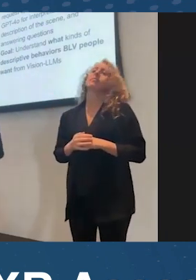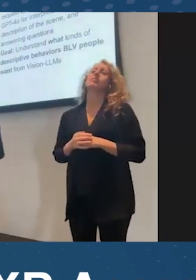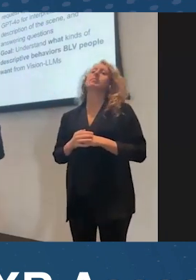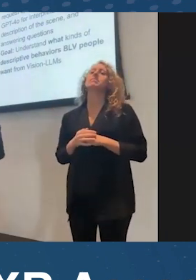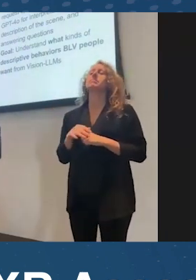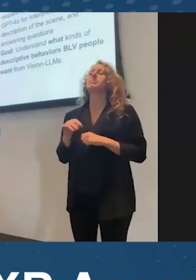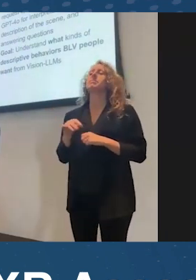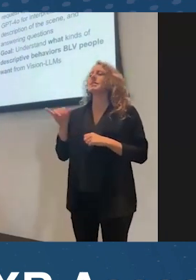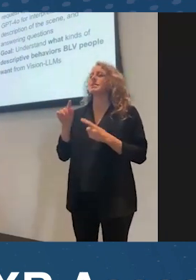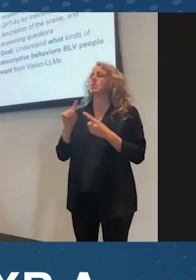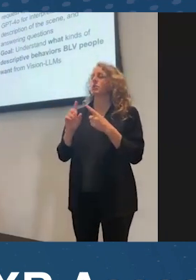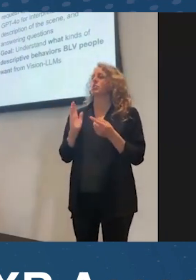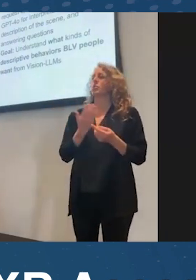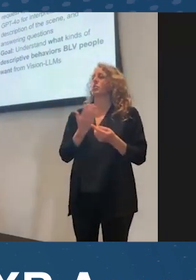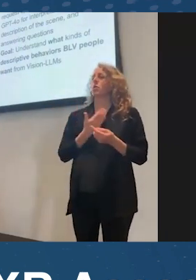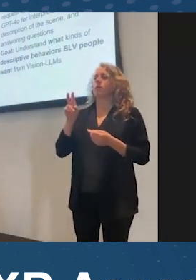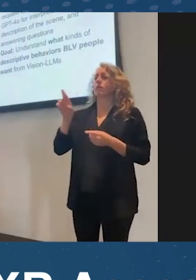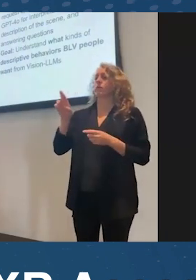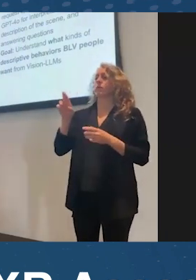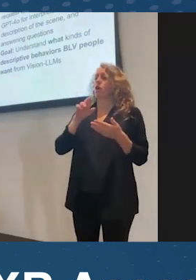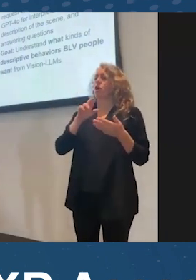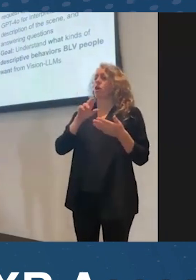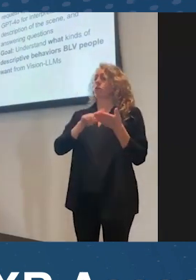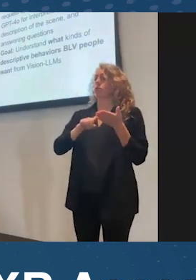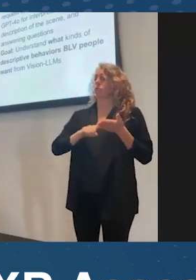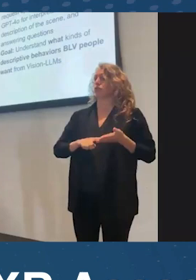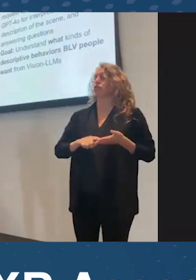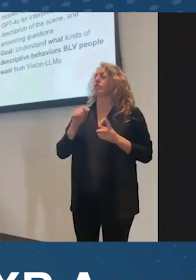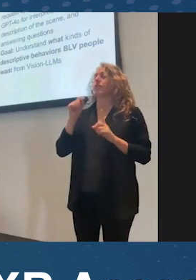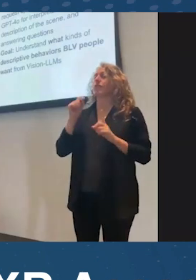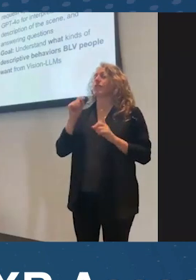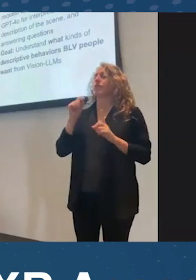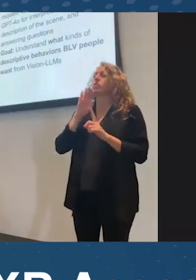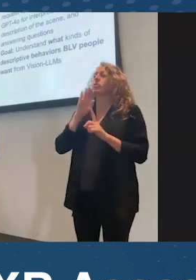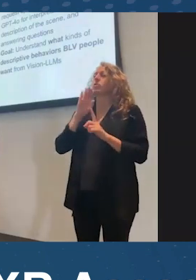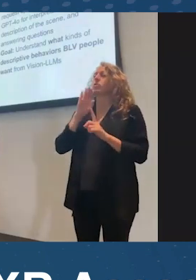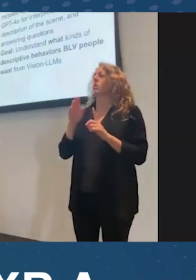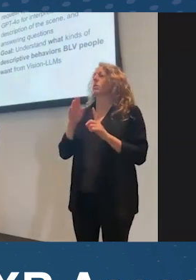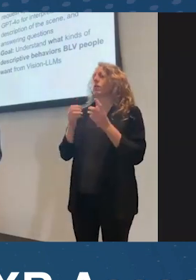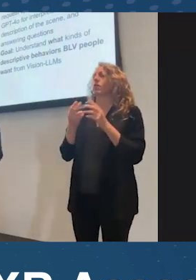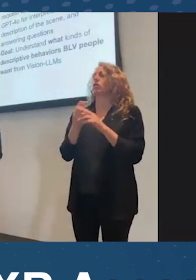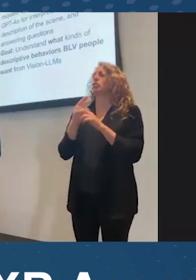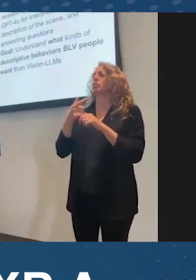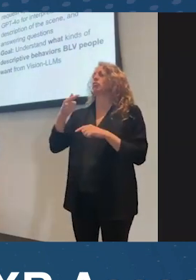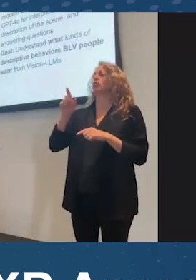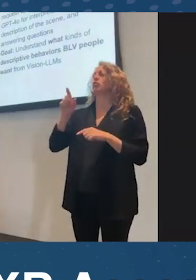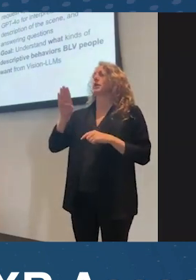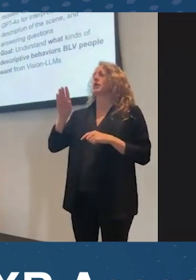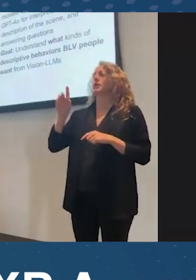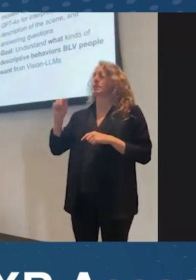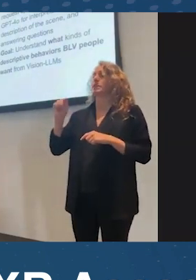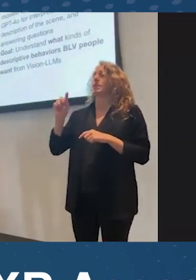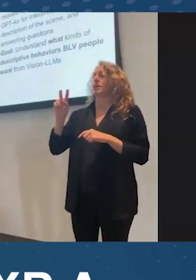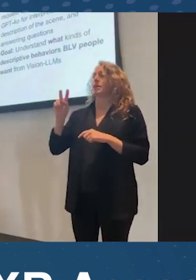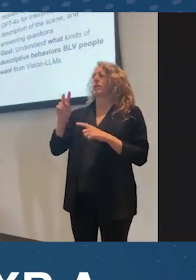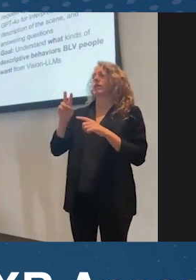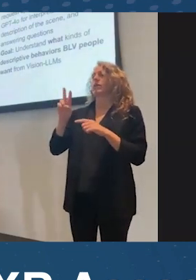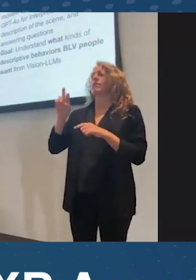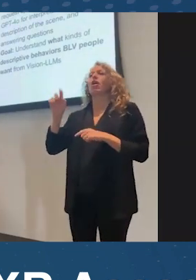Similar to our VR study, this application will be powered by GPT, a variant of